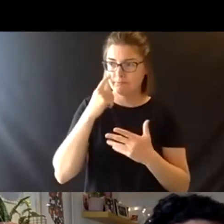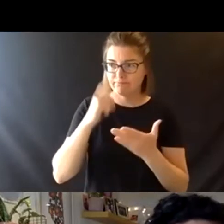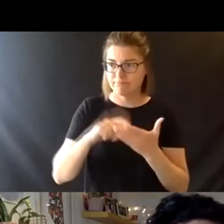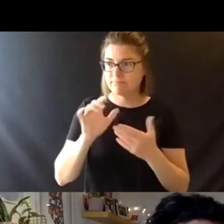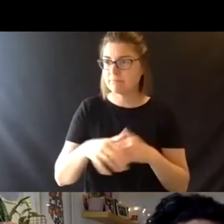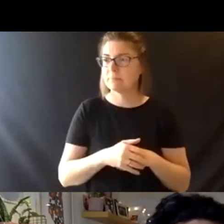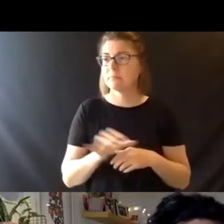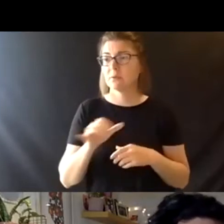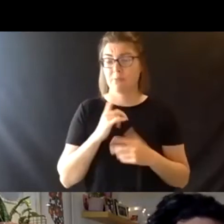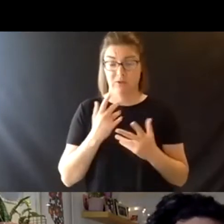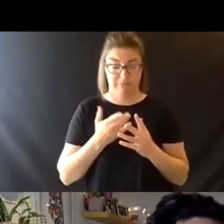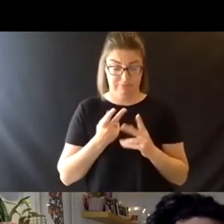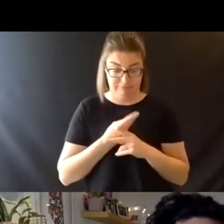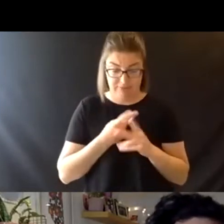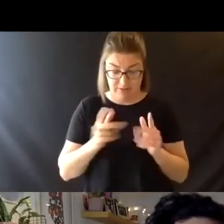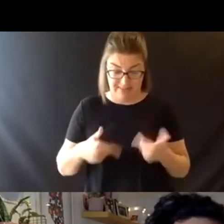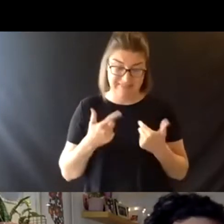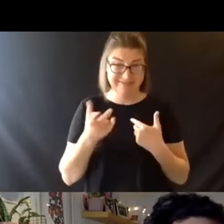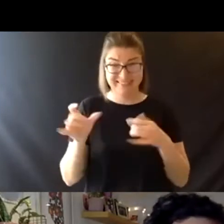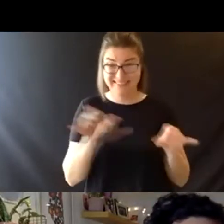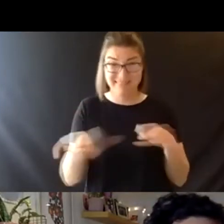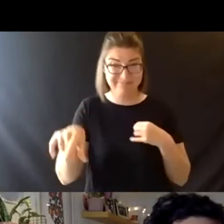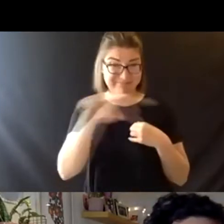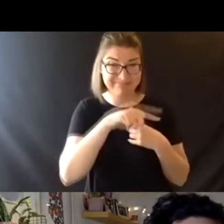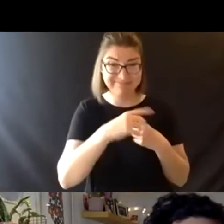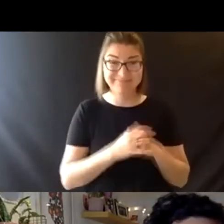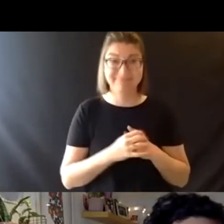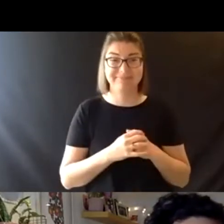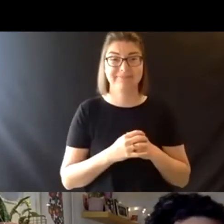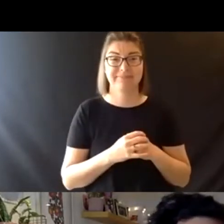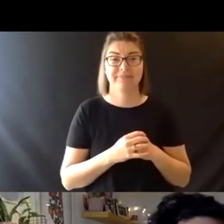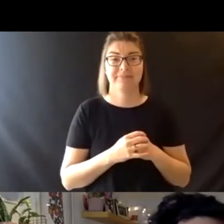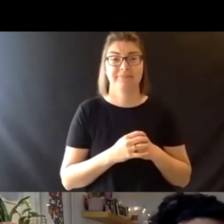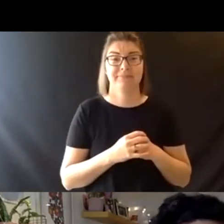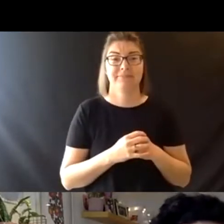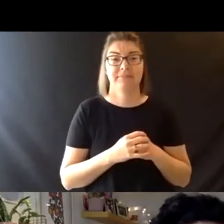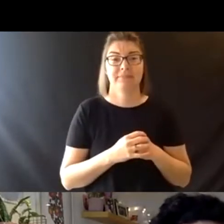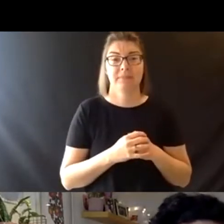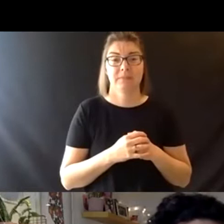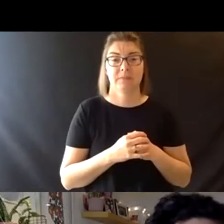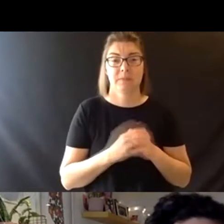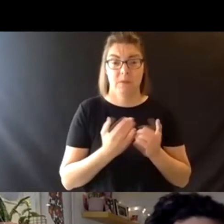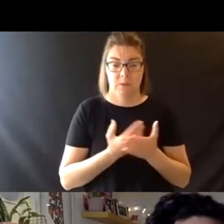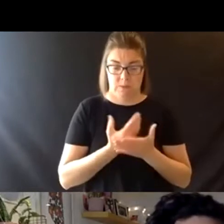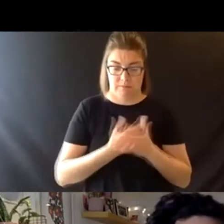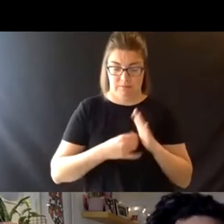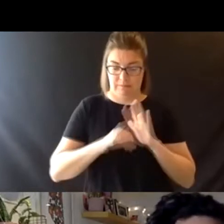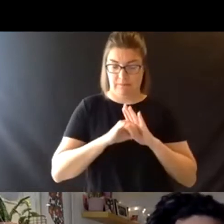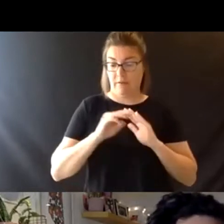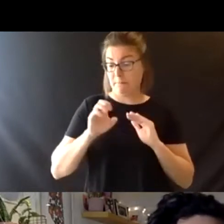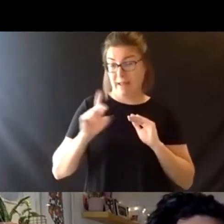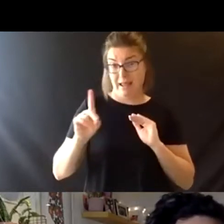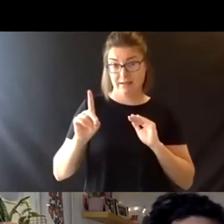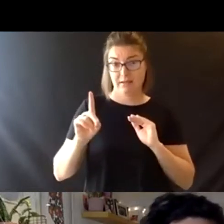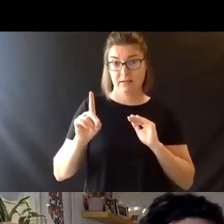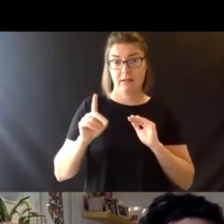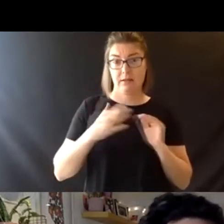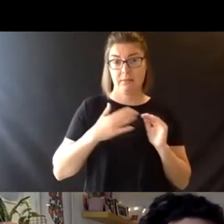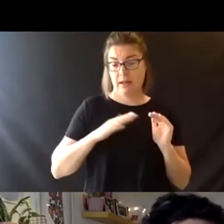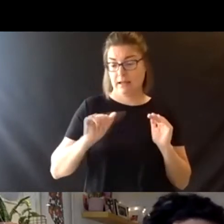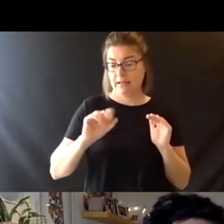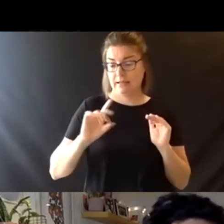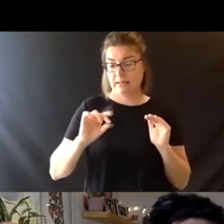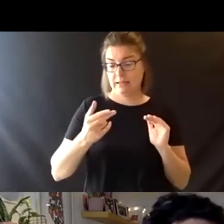just navigating life like any other person, you know, being newly MAD identified with my ADHD.